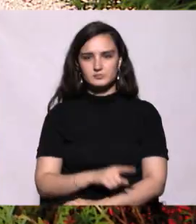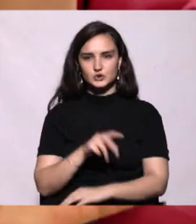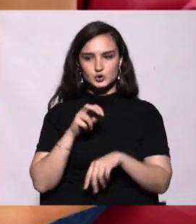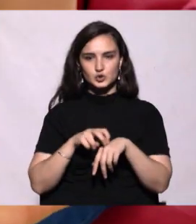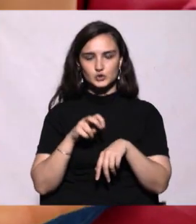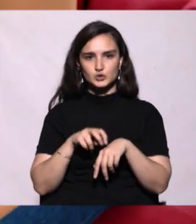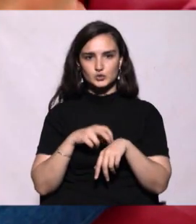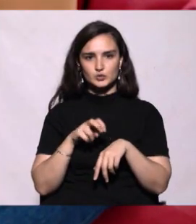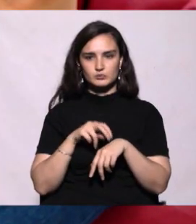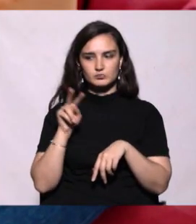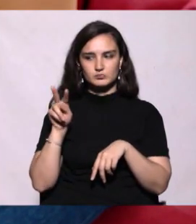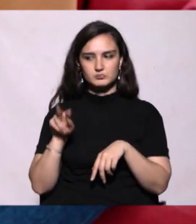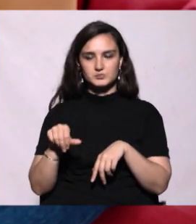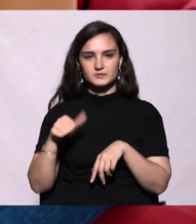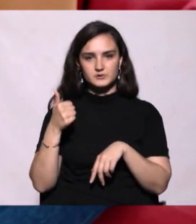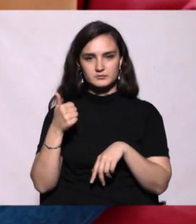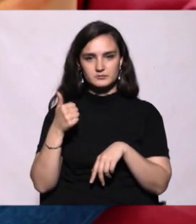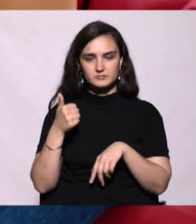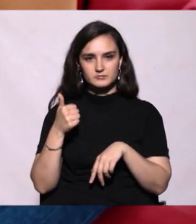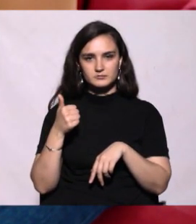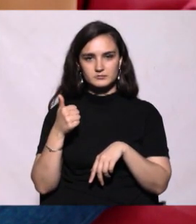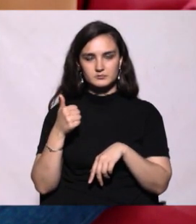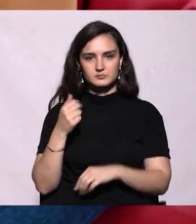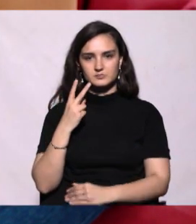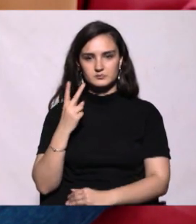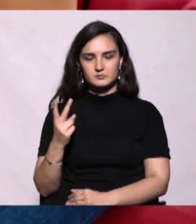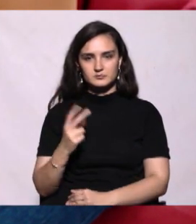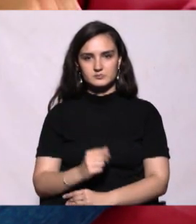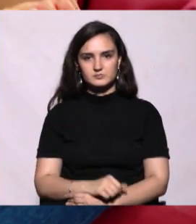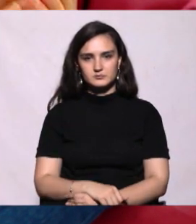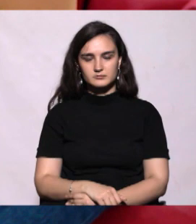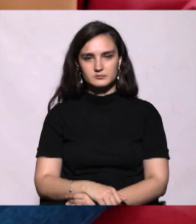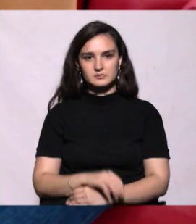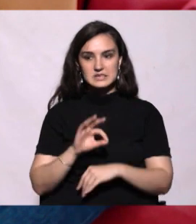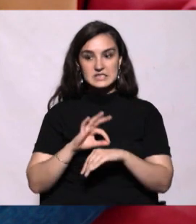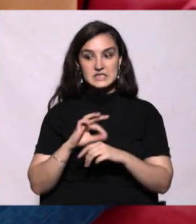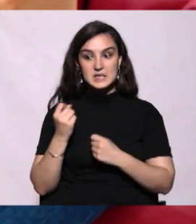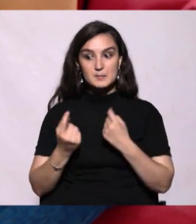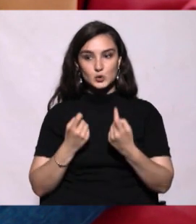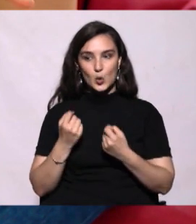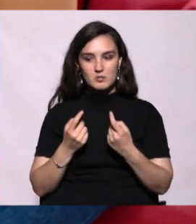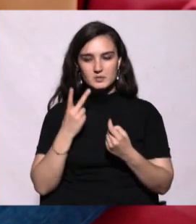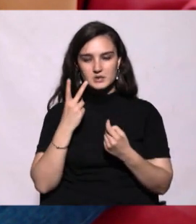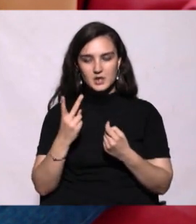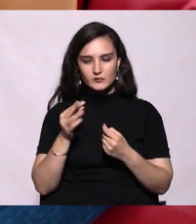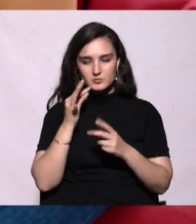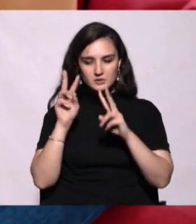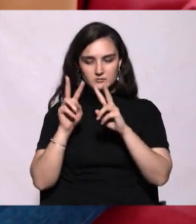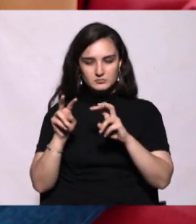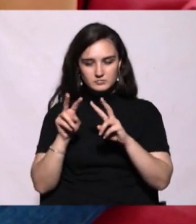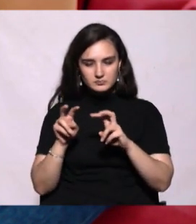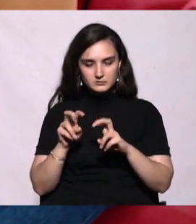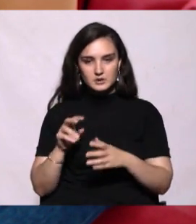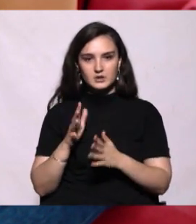doctor. He looks at the symptoms and the diagnosis, the